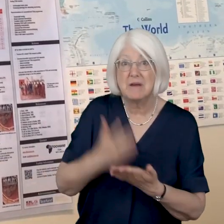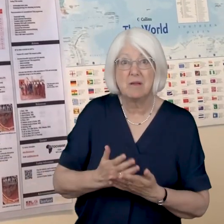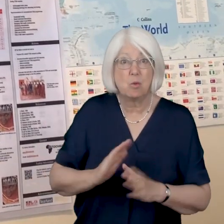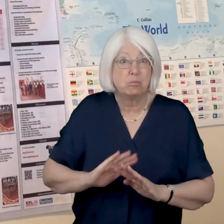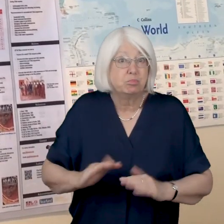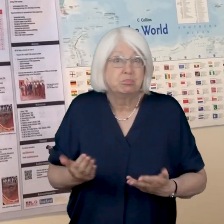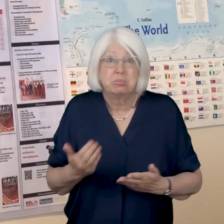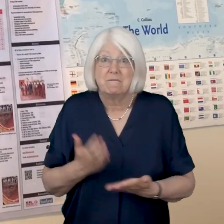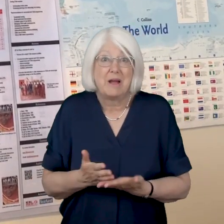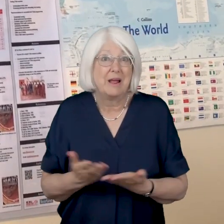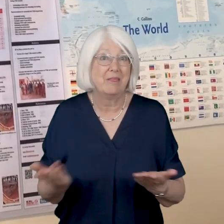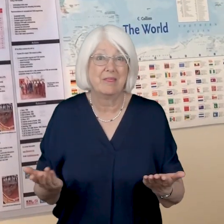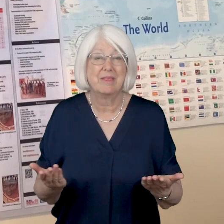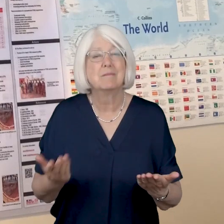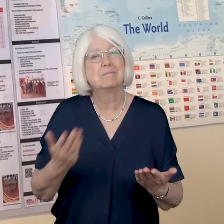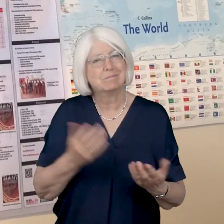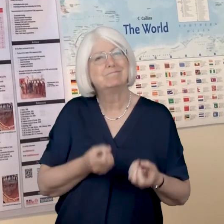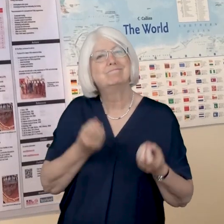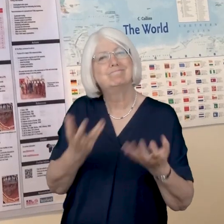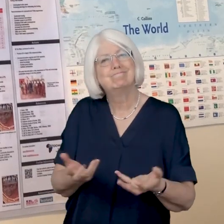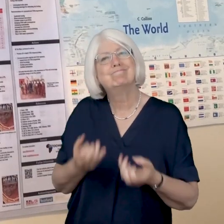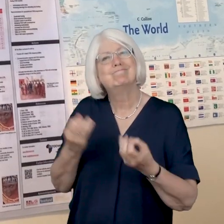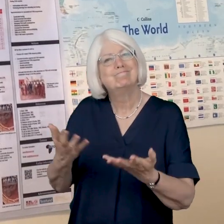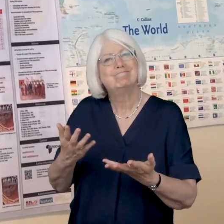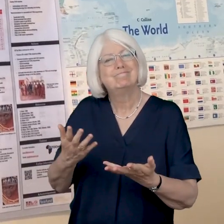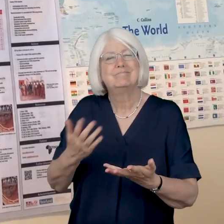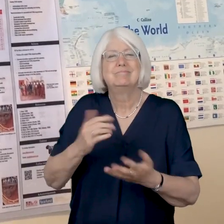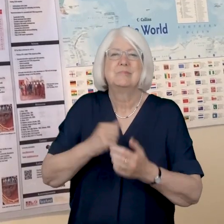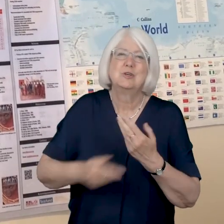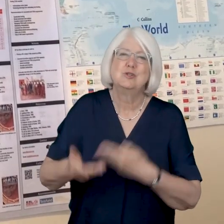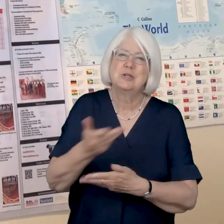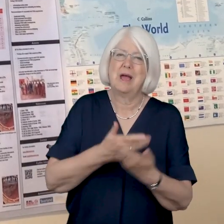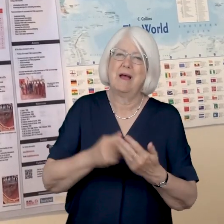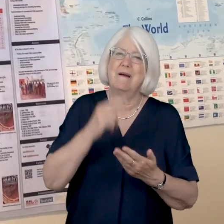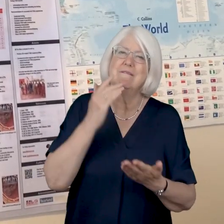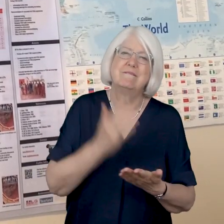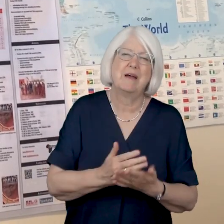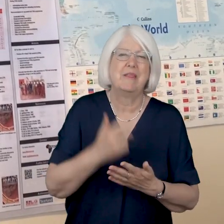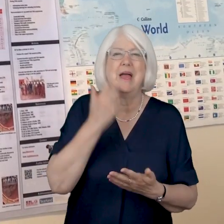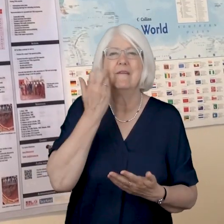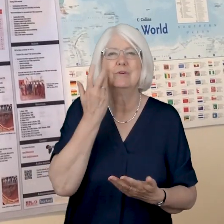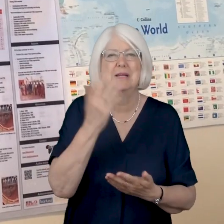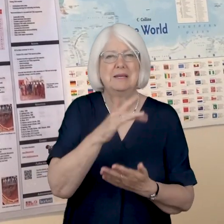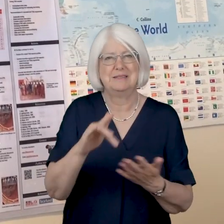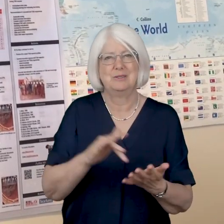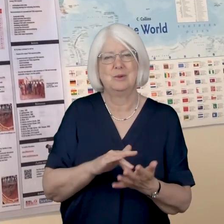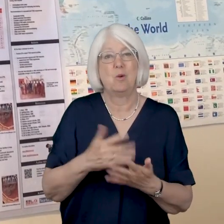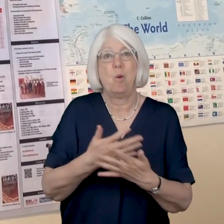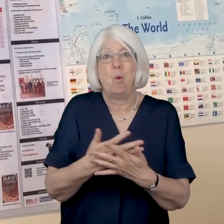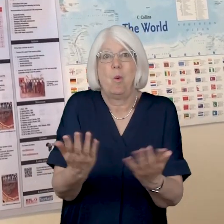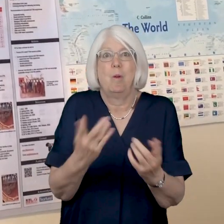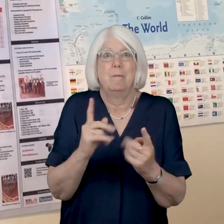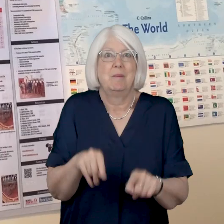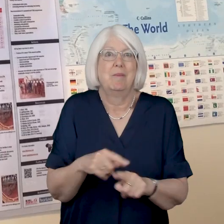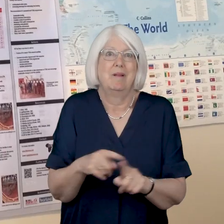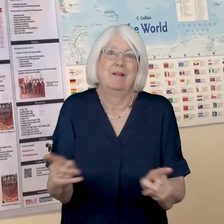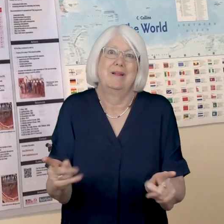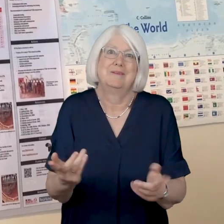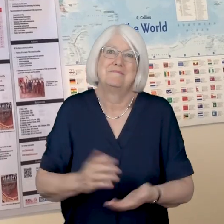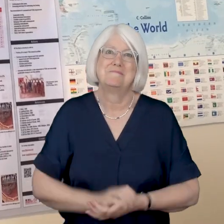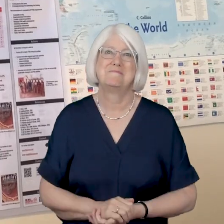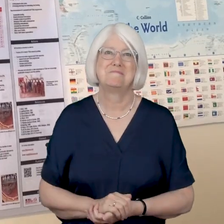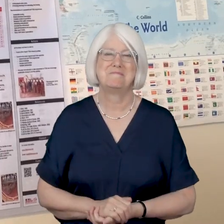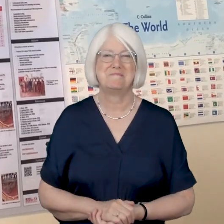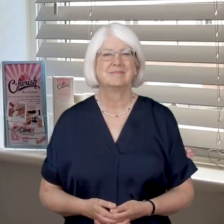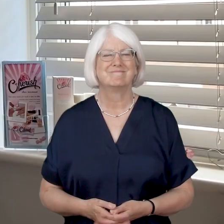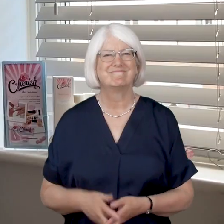those acts of kindness and sharing our faith in everyday situations with all people at the margins. Thank